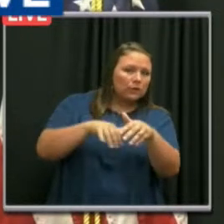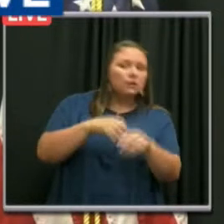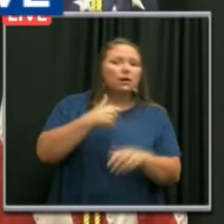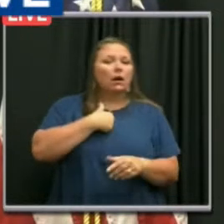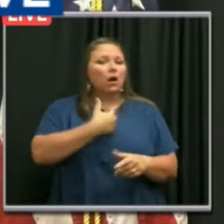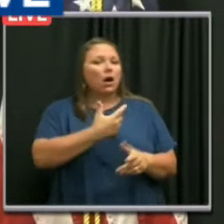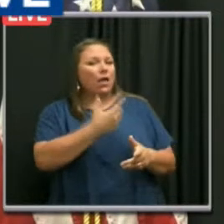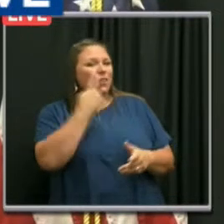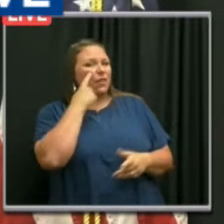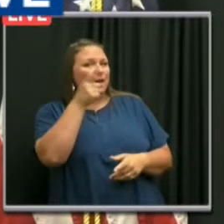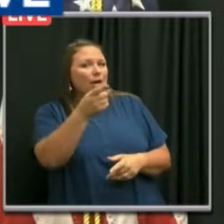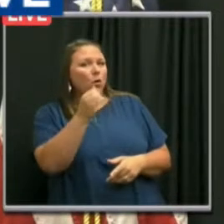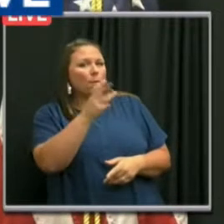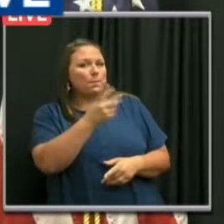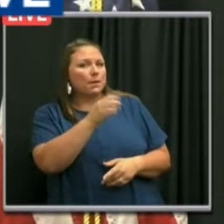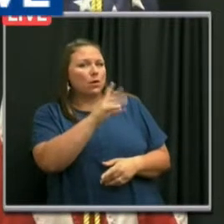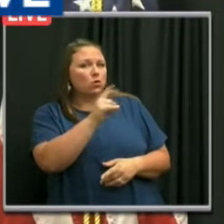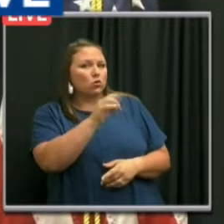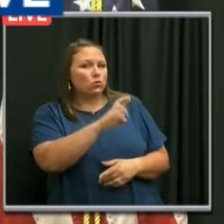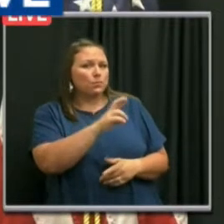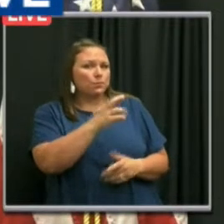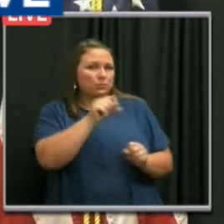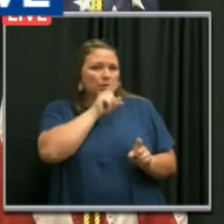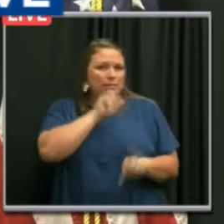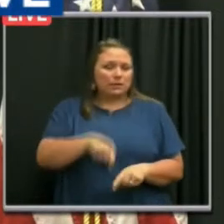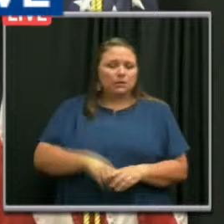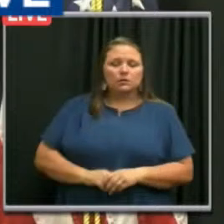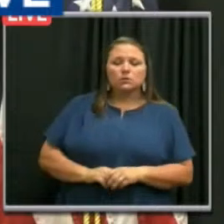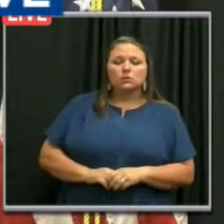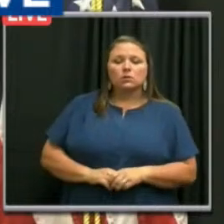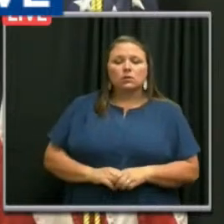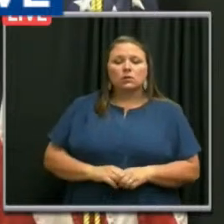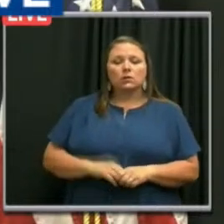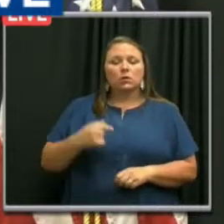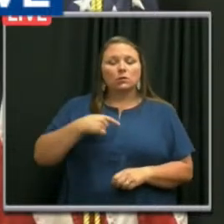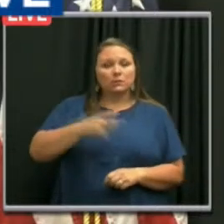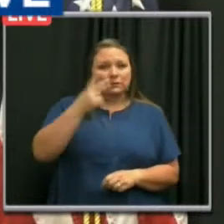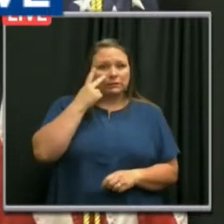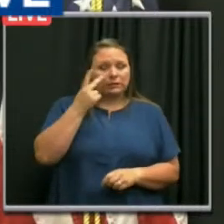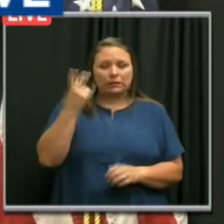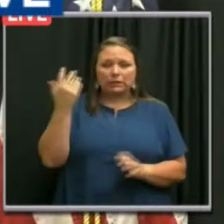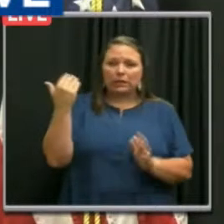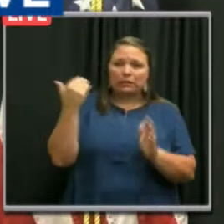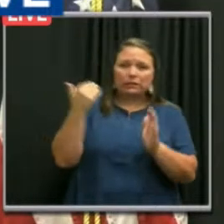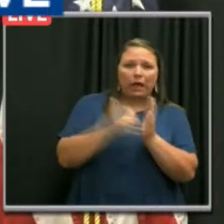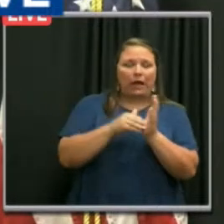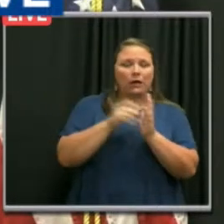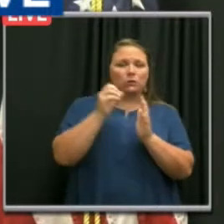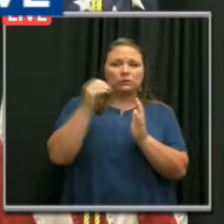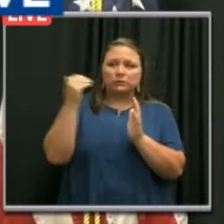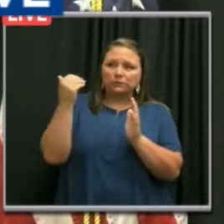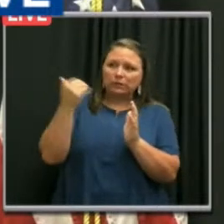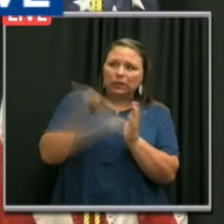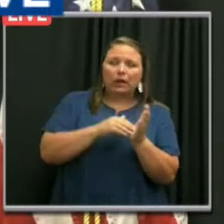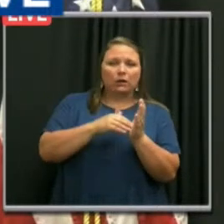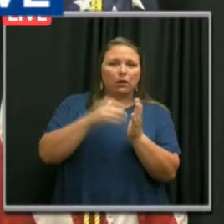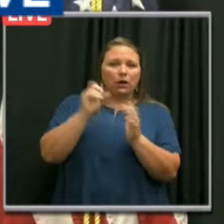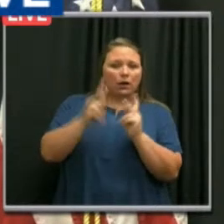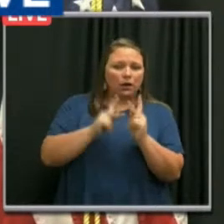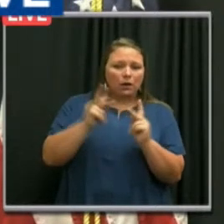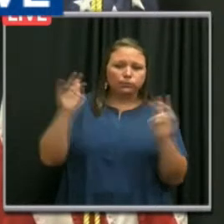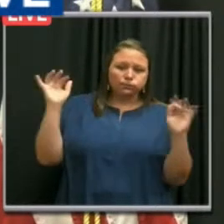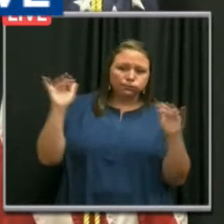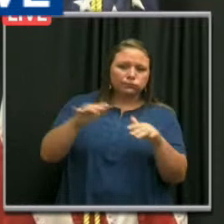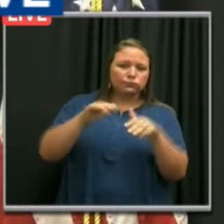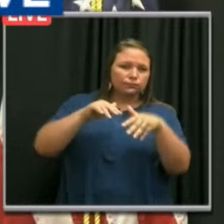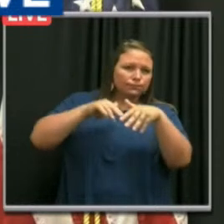Cooper could possibly take this question. But we've seen thousands of people exercising their right to protest. We